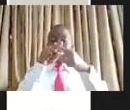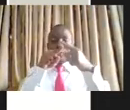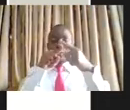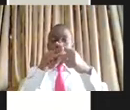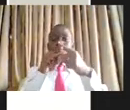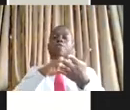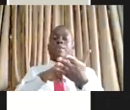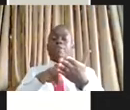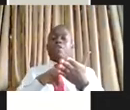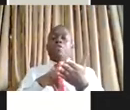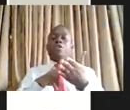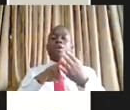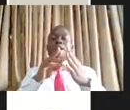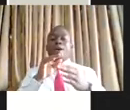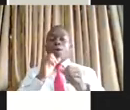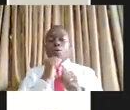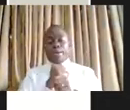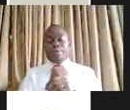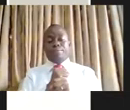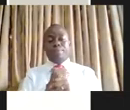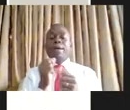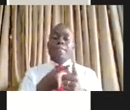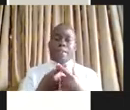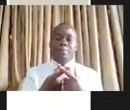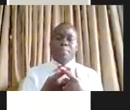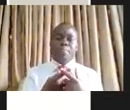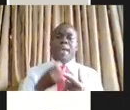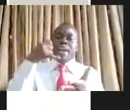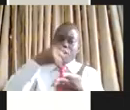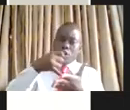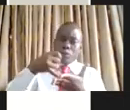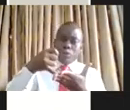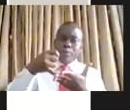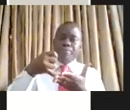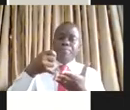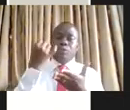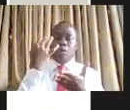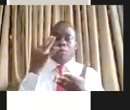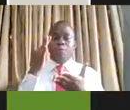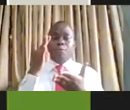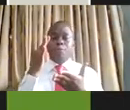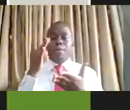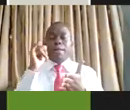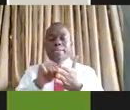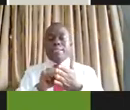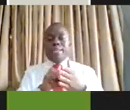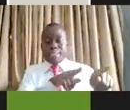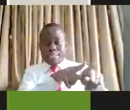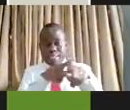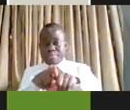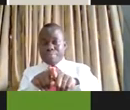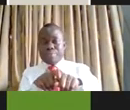is being done. And so to my mind, inclusion of this as a specific